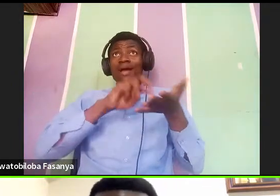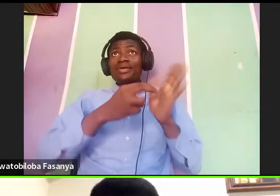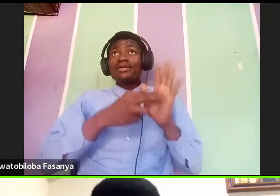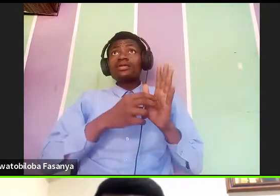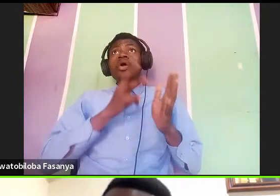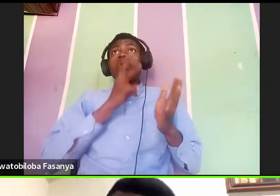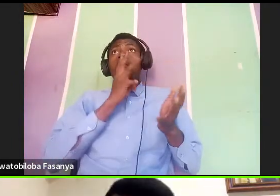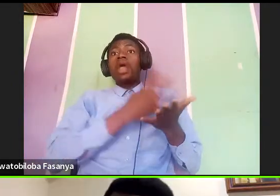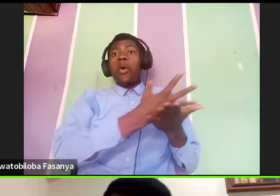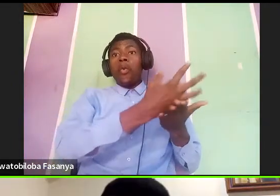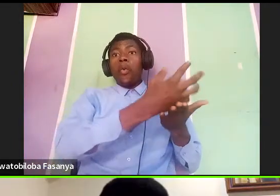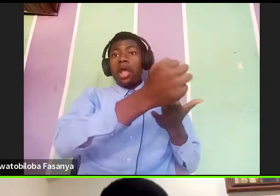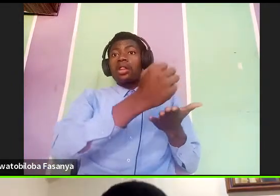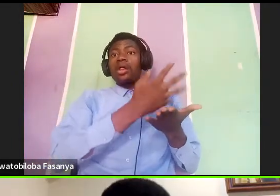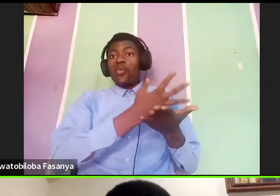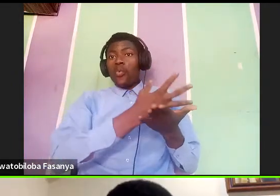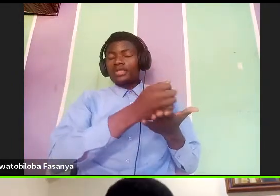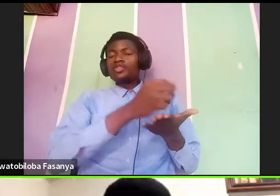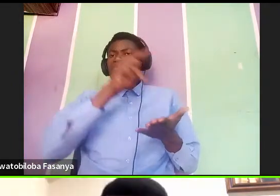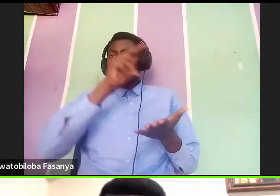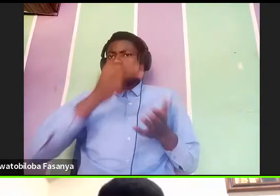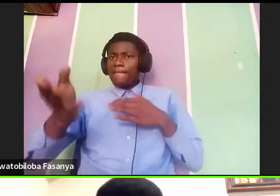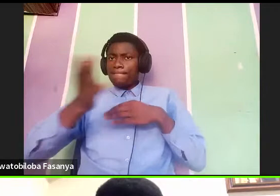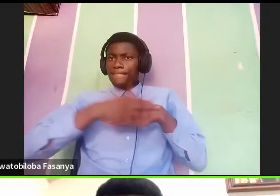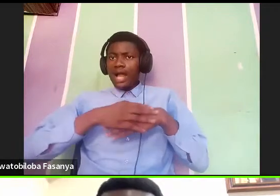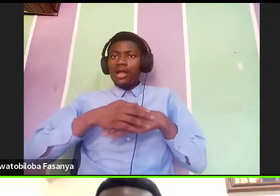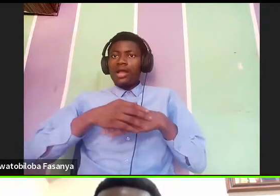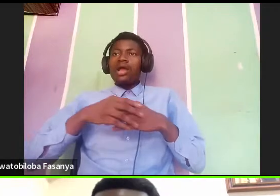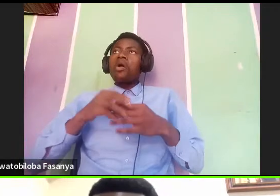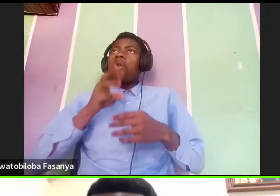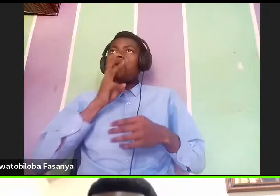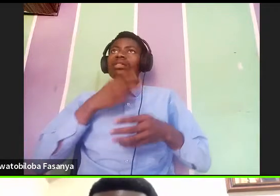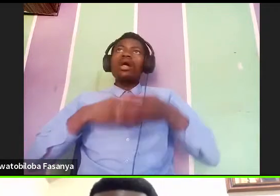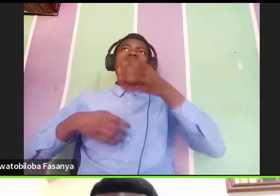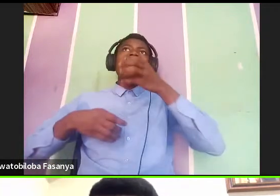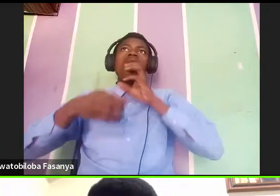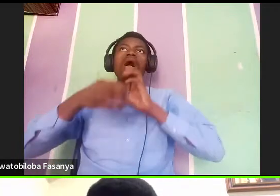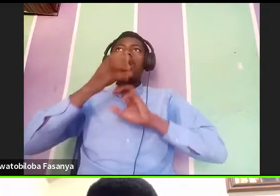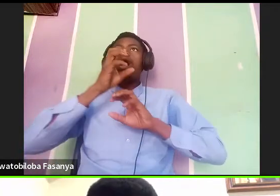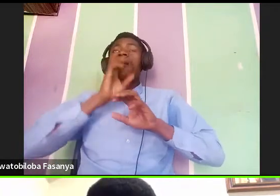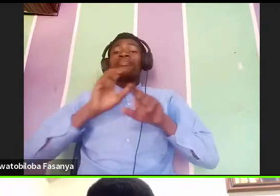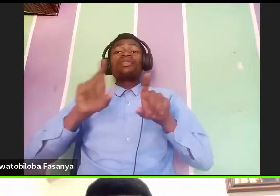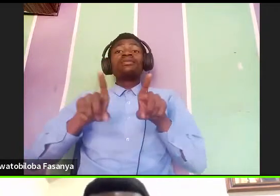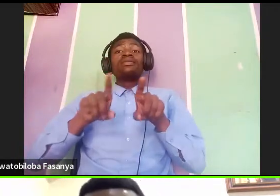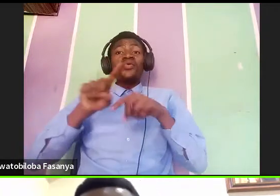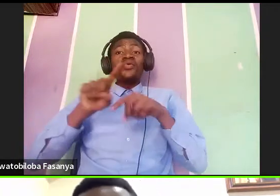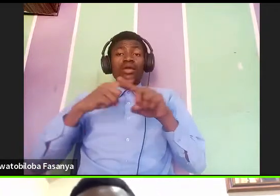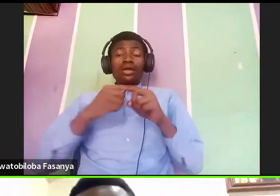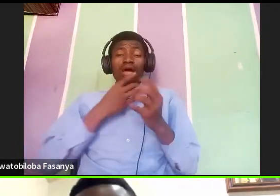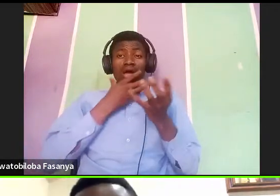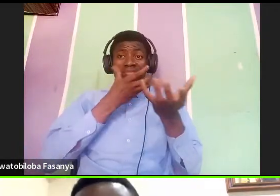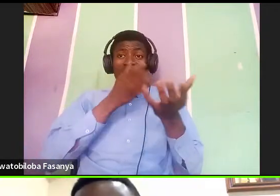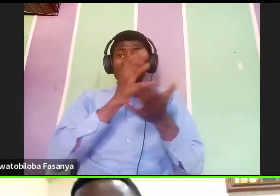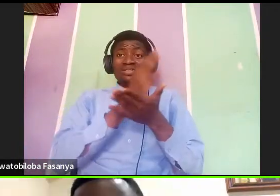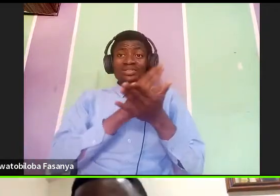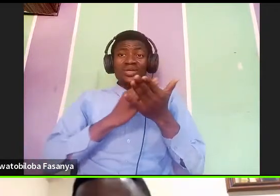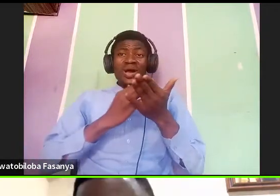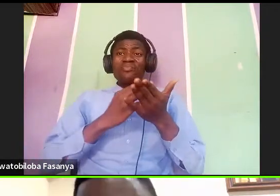some important substances, important chemicals in the body, like sodium and potassium.